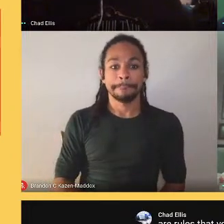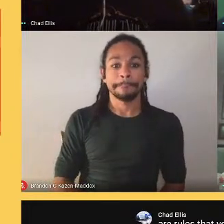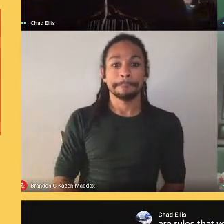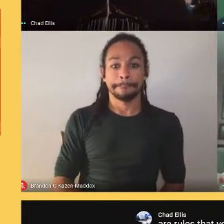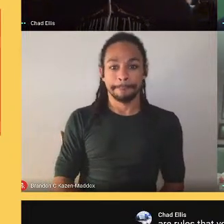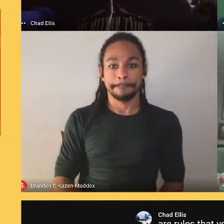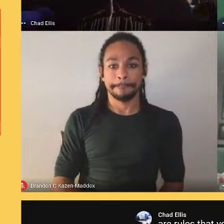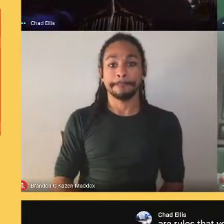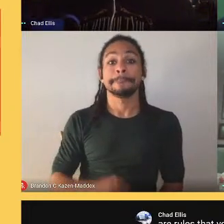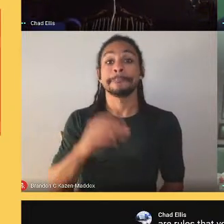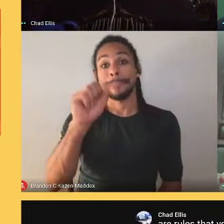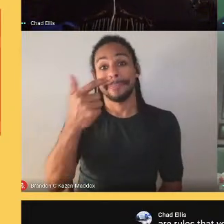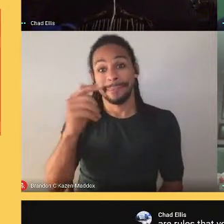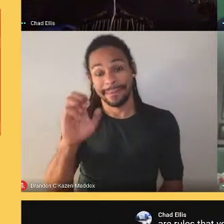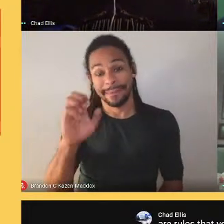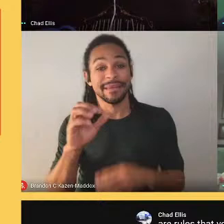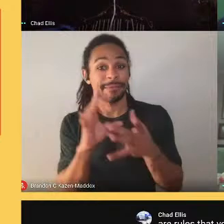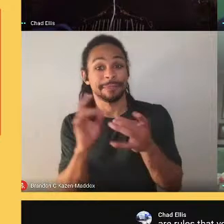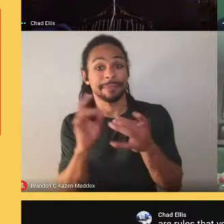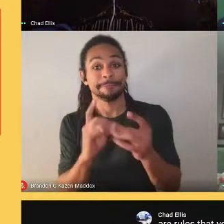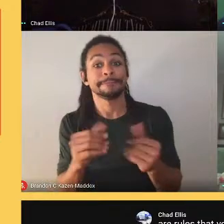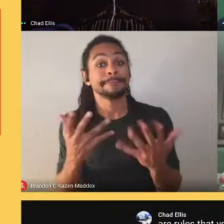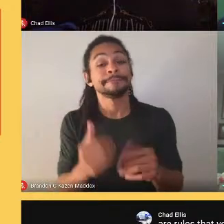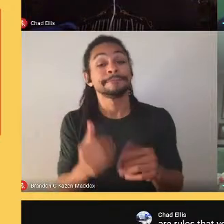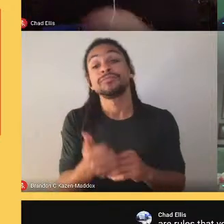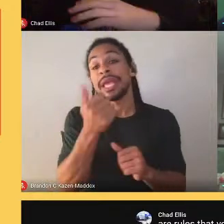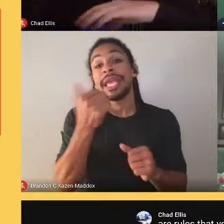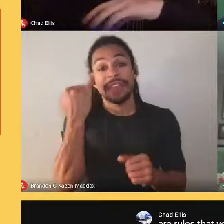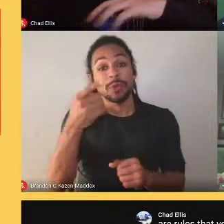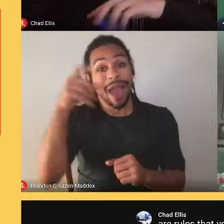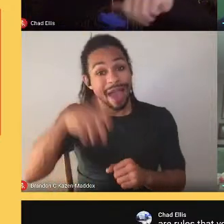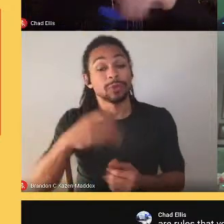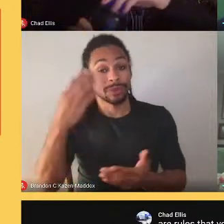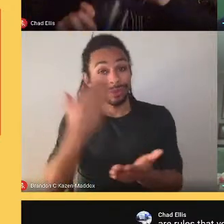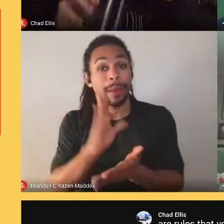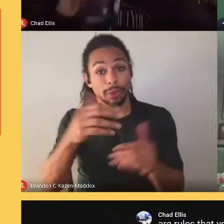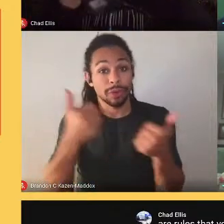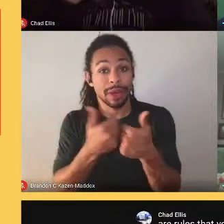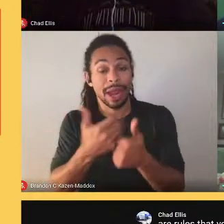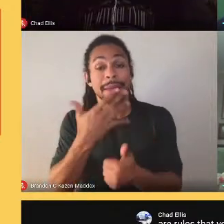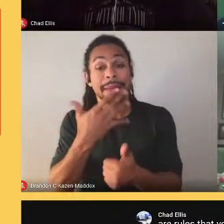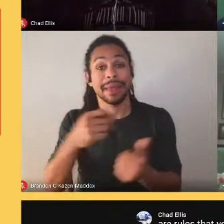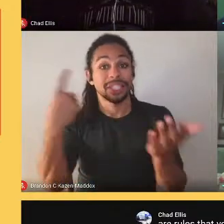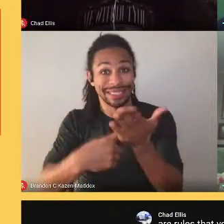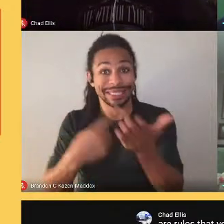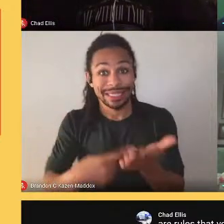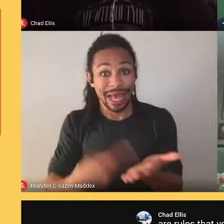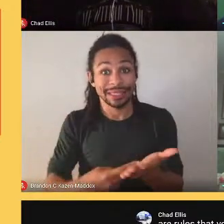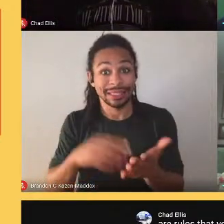Anything that you have to stop and talk about shouldn't stay.